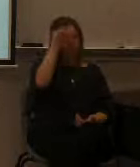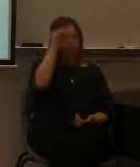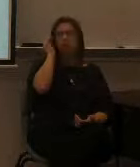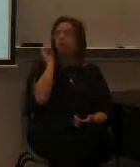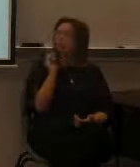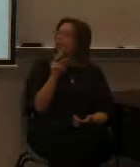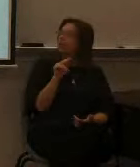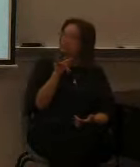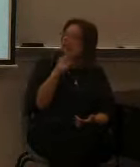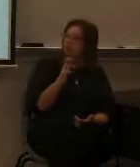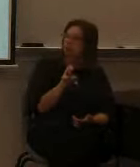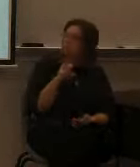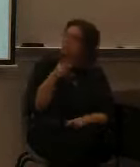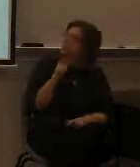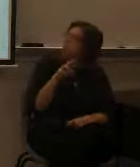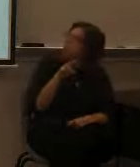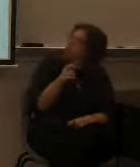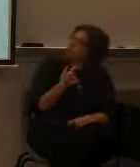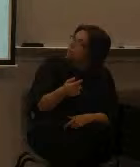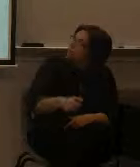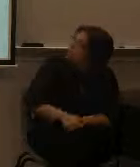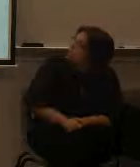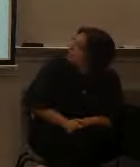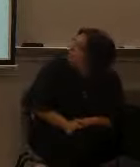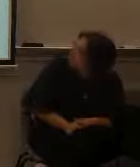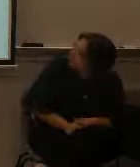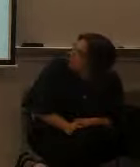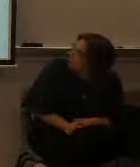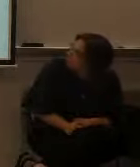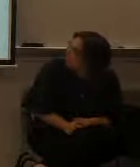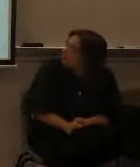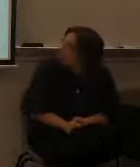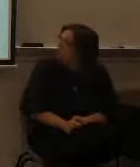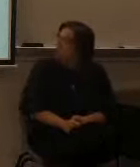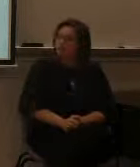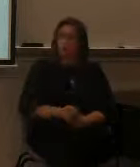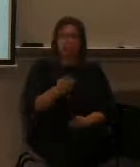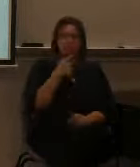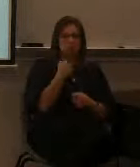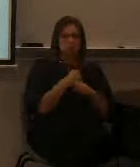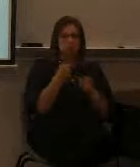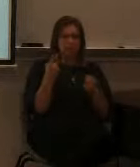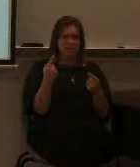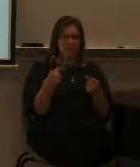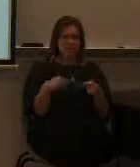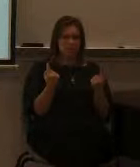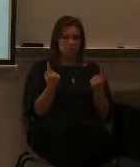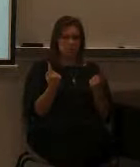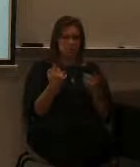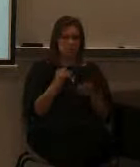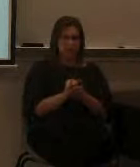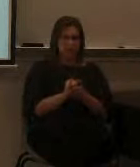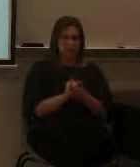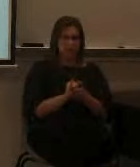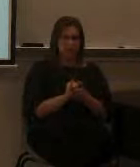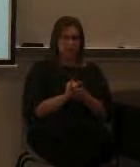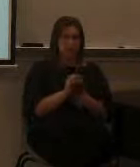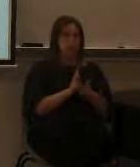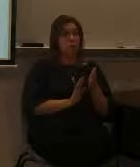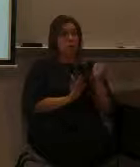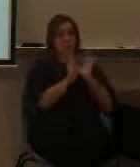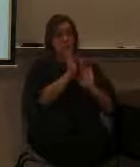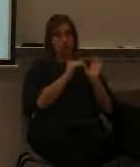Next partition. Yeah. Could you make the argument that in evolutionary history that there initially was competition and that's what led